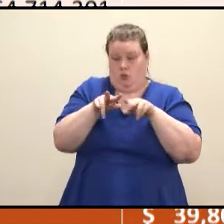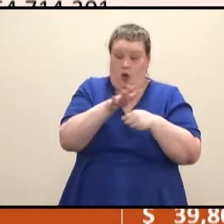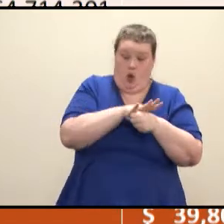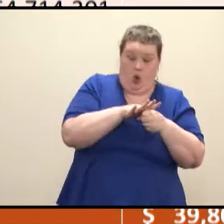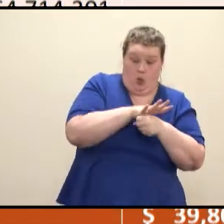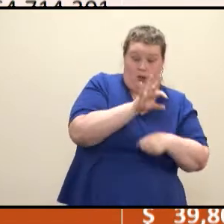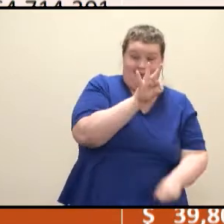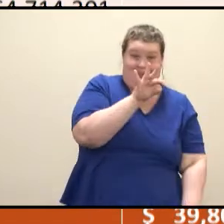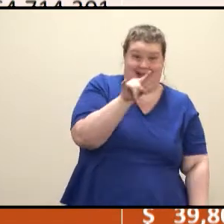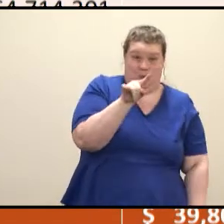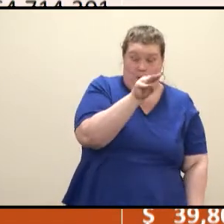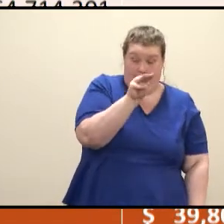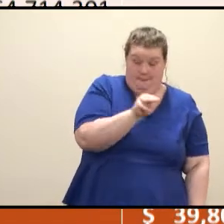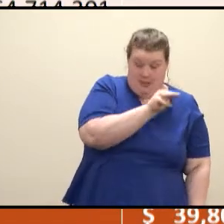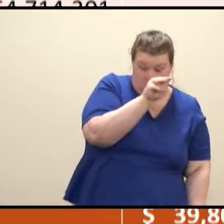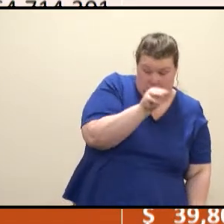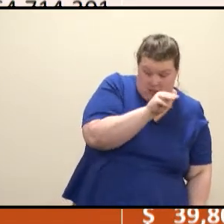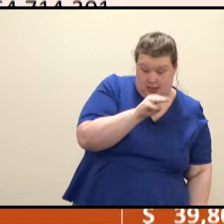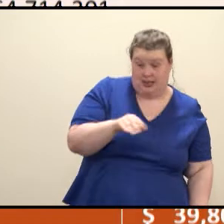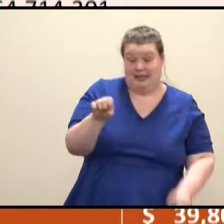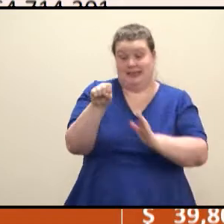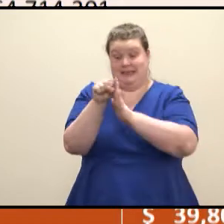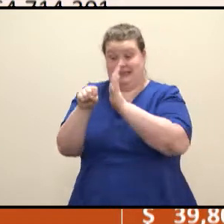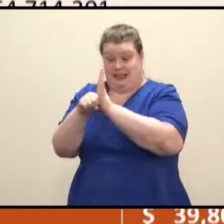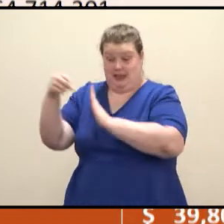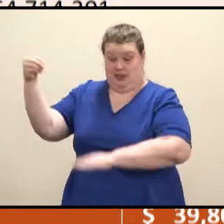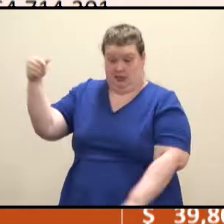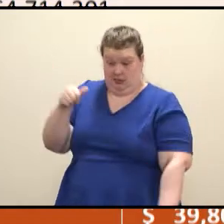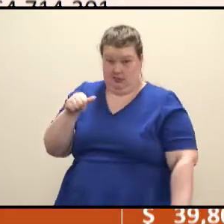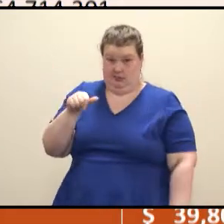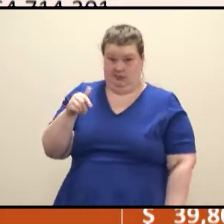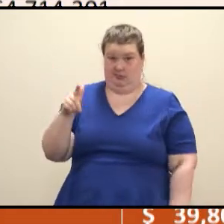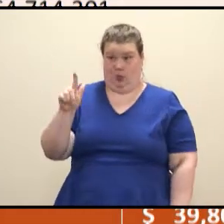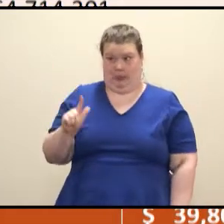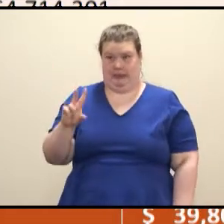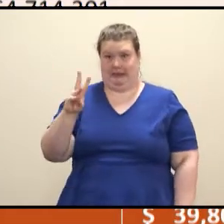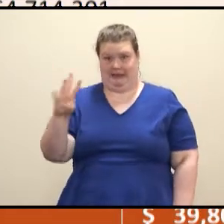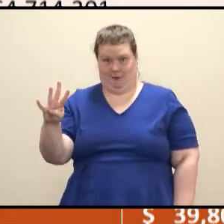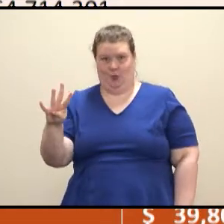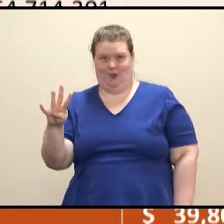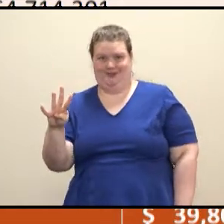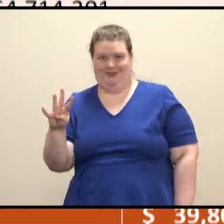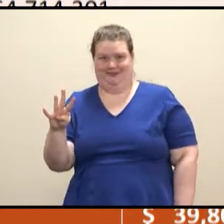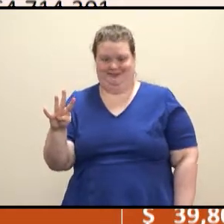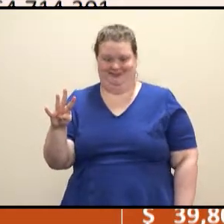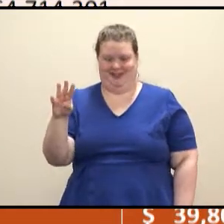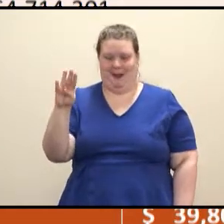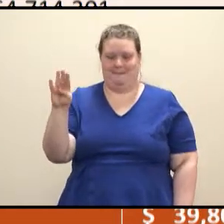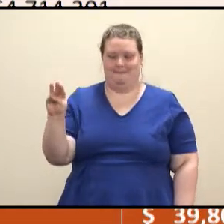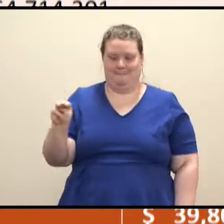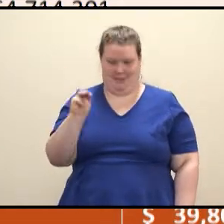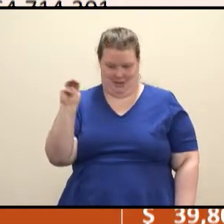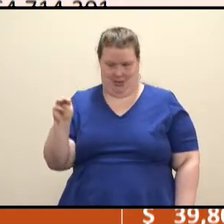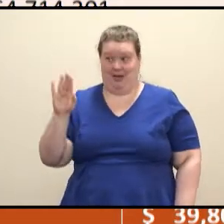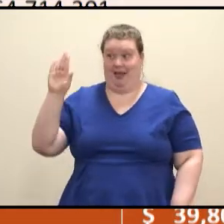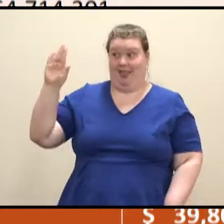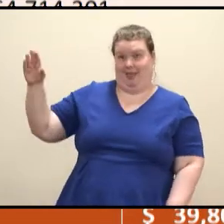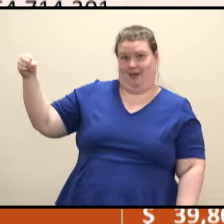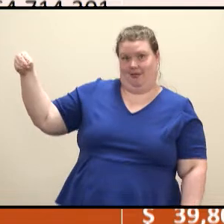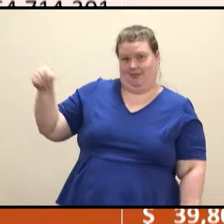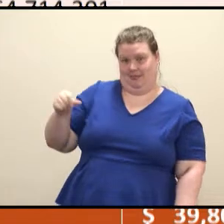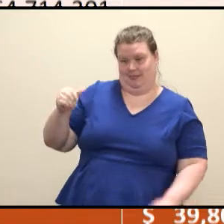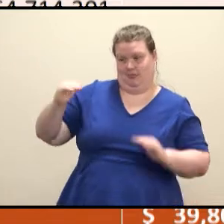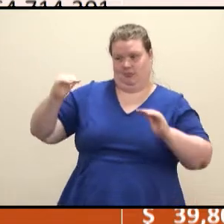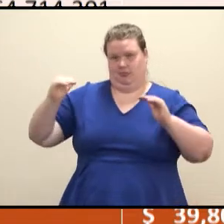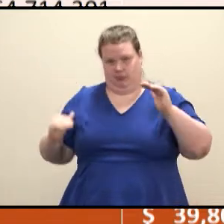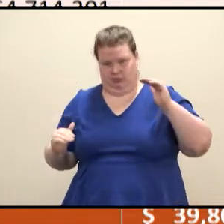of 91 million and state revenues of only 64 million. So their share has gone way down,